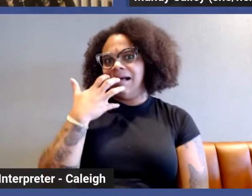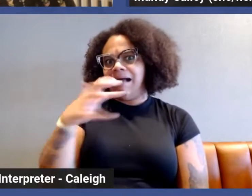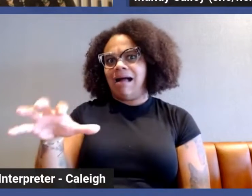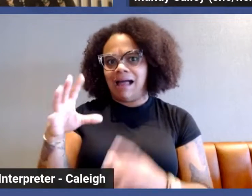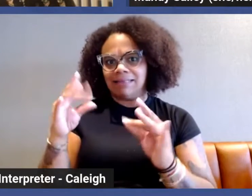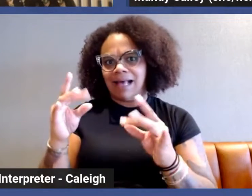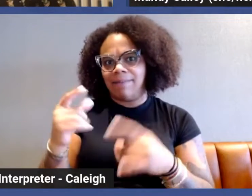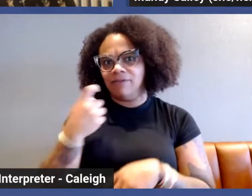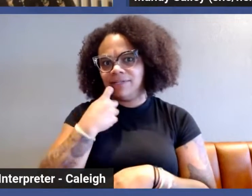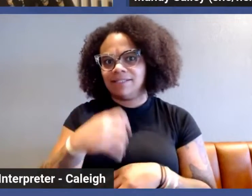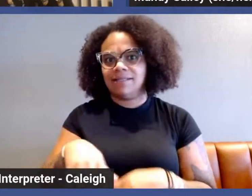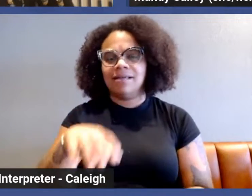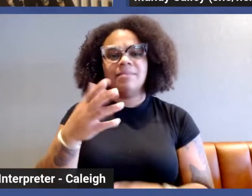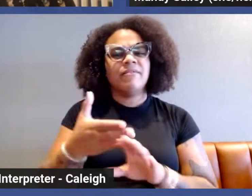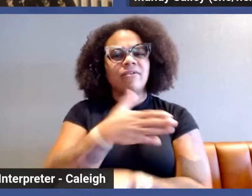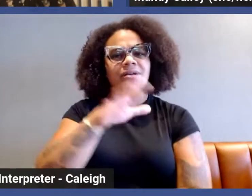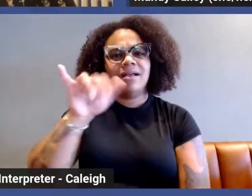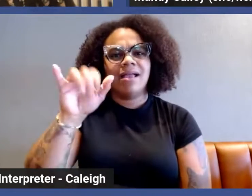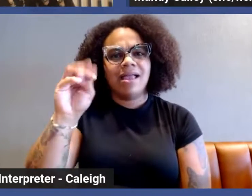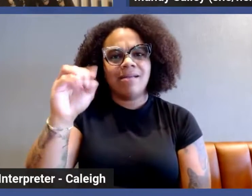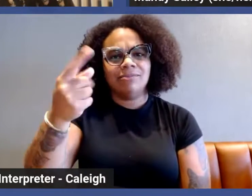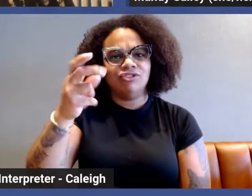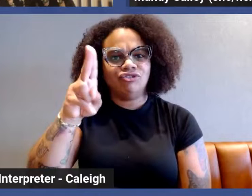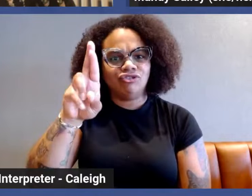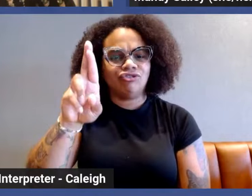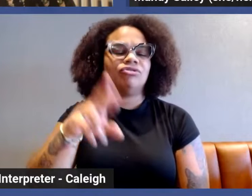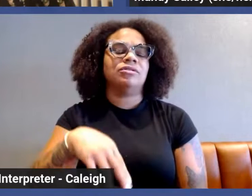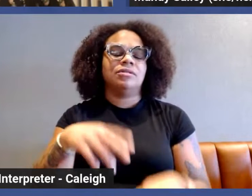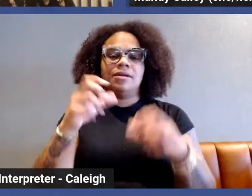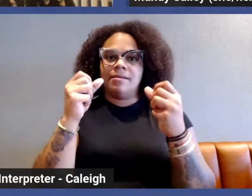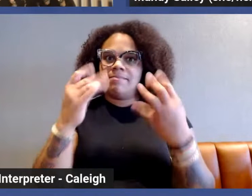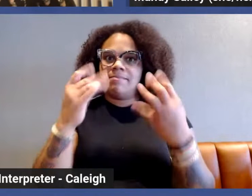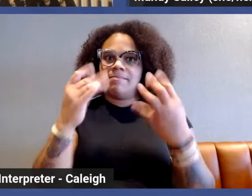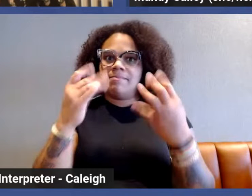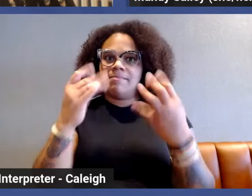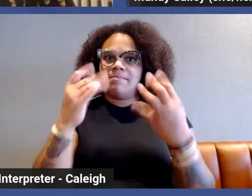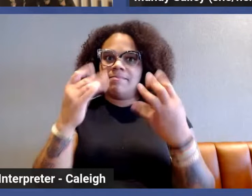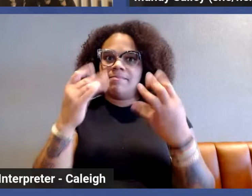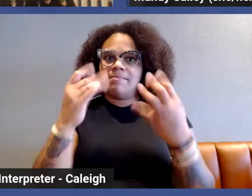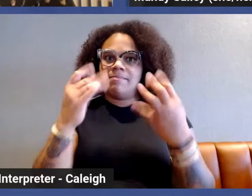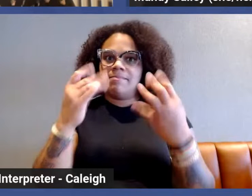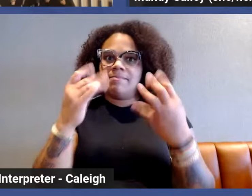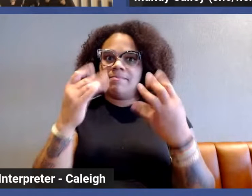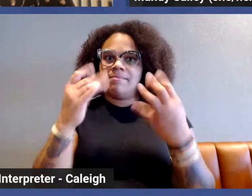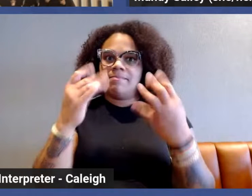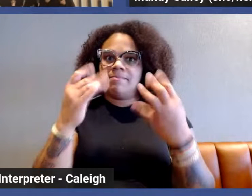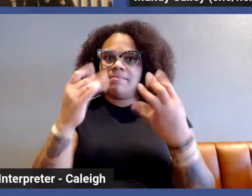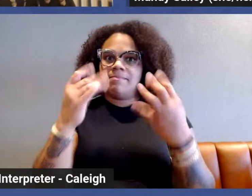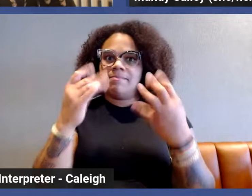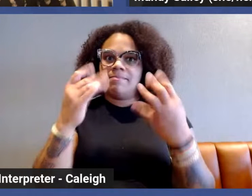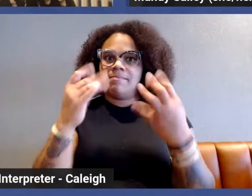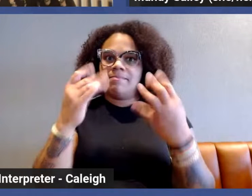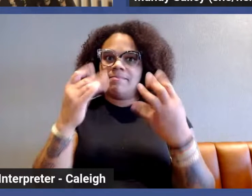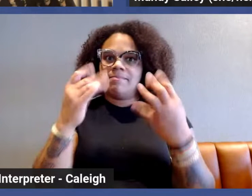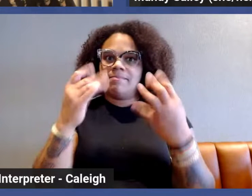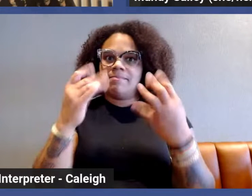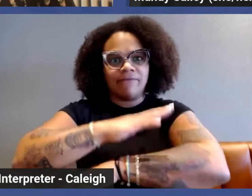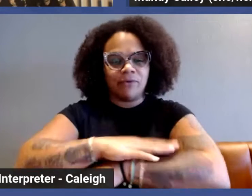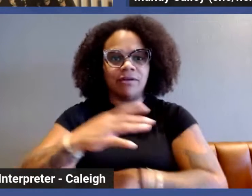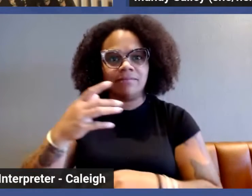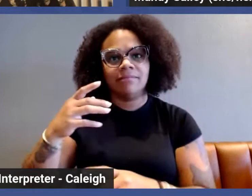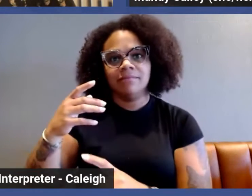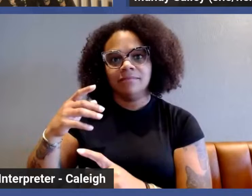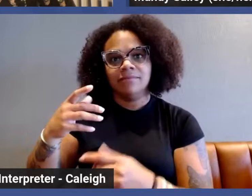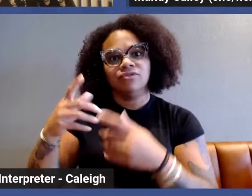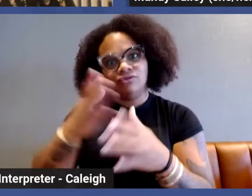Imgur was a platform that a lot of people use to post GIFs to Reddit, and they just totally changed their policy around not safe for work